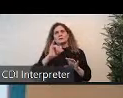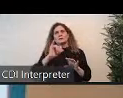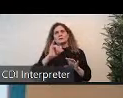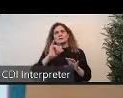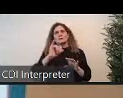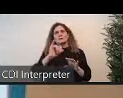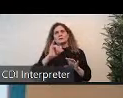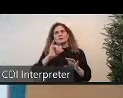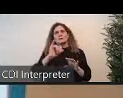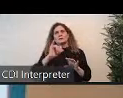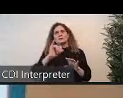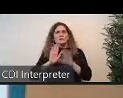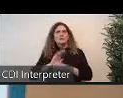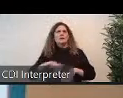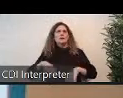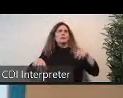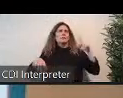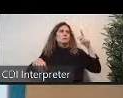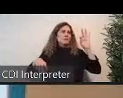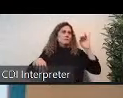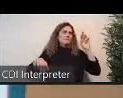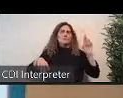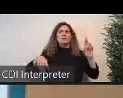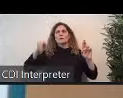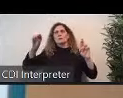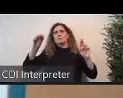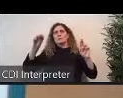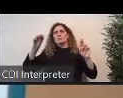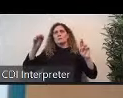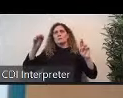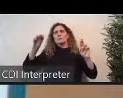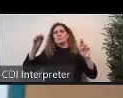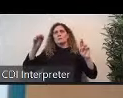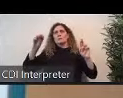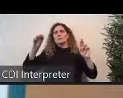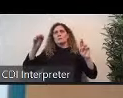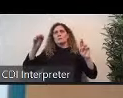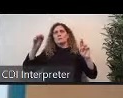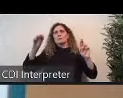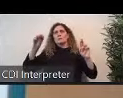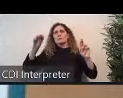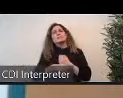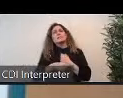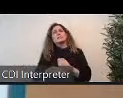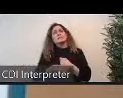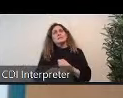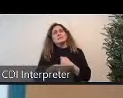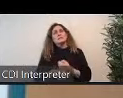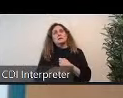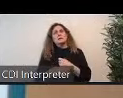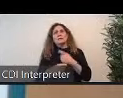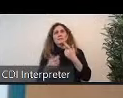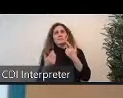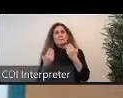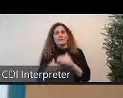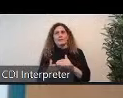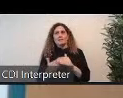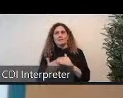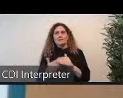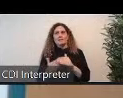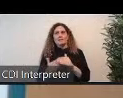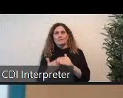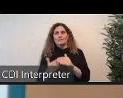the U.S. because the supply has been limited. And certainly, I think one of the biggest game changers for supply will be